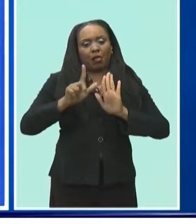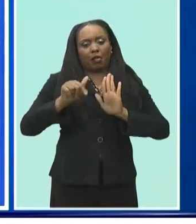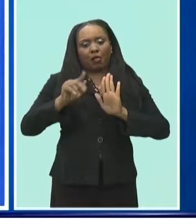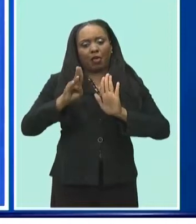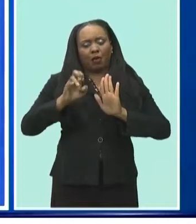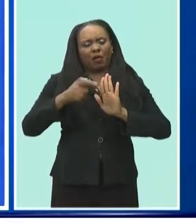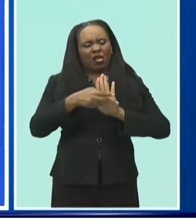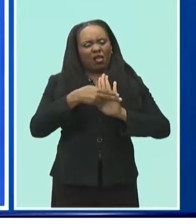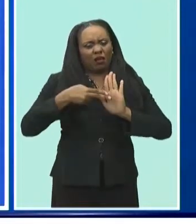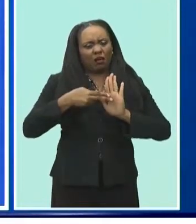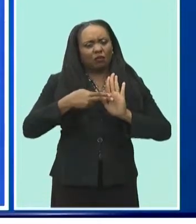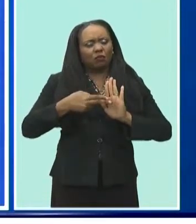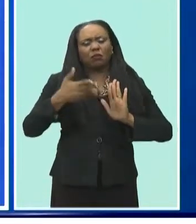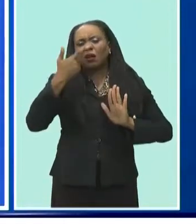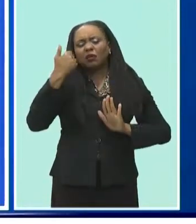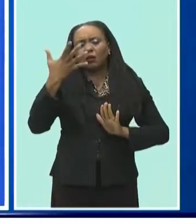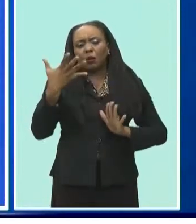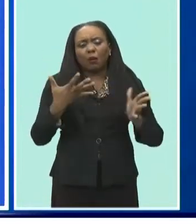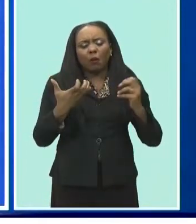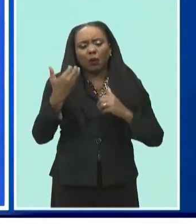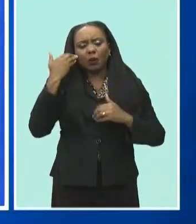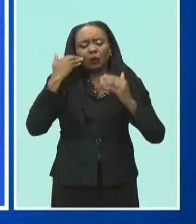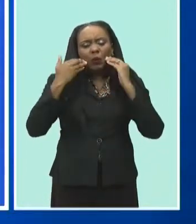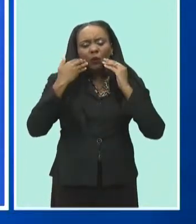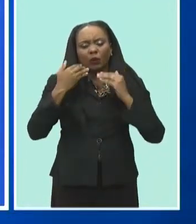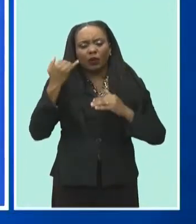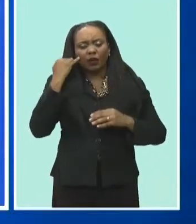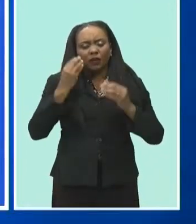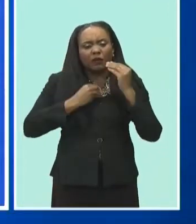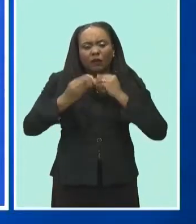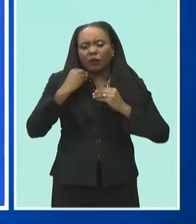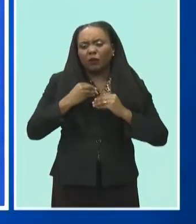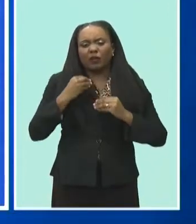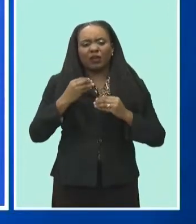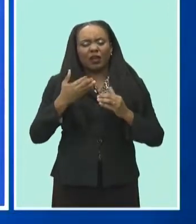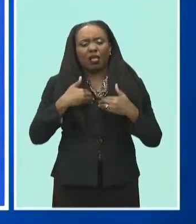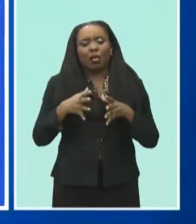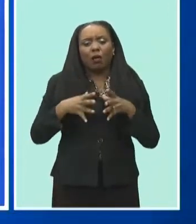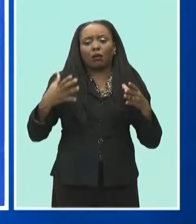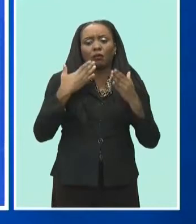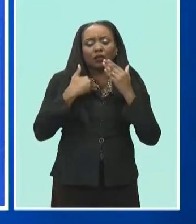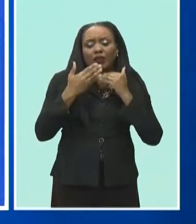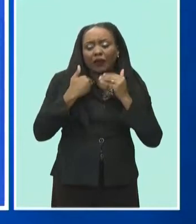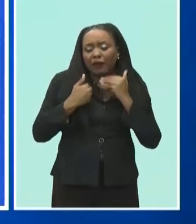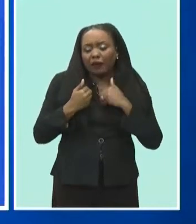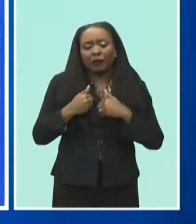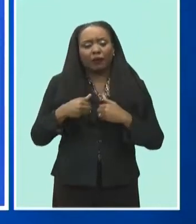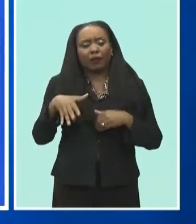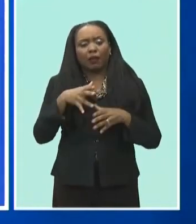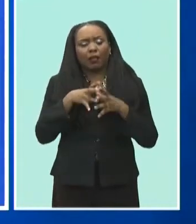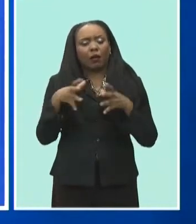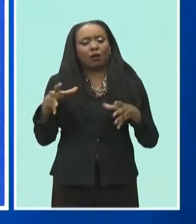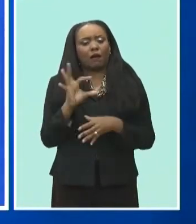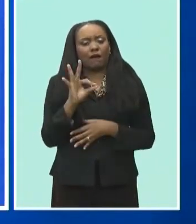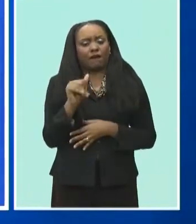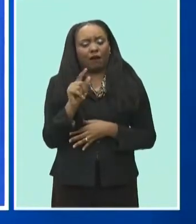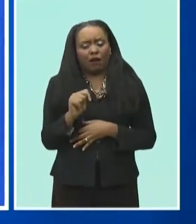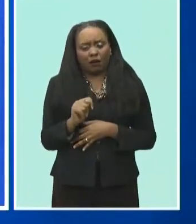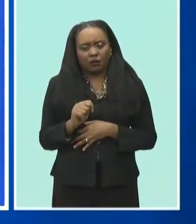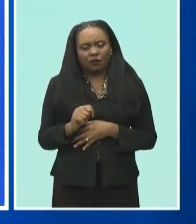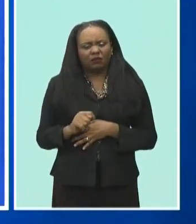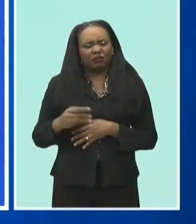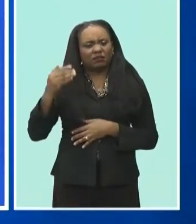foods that are high in sugar, salt, and fat. The relevant scientific literature indicates that warning labels of the